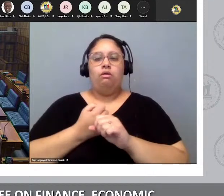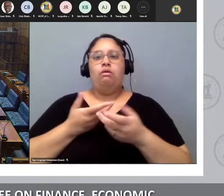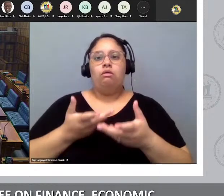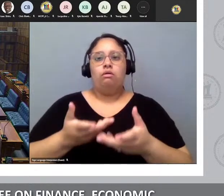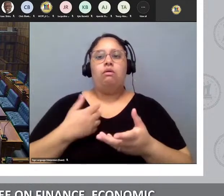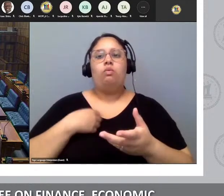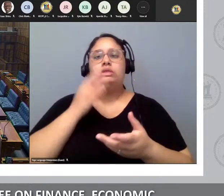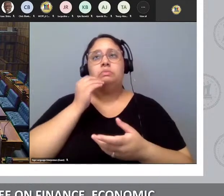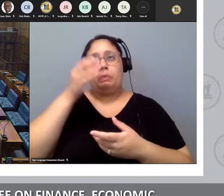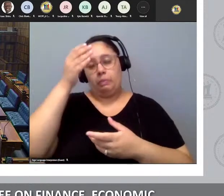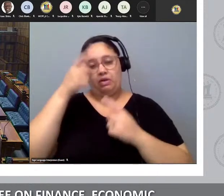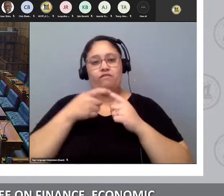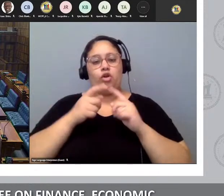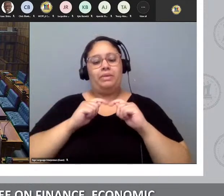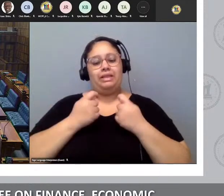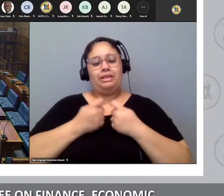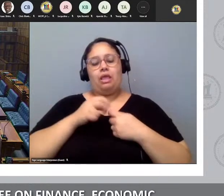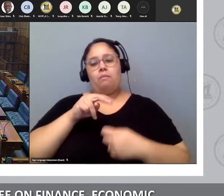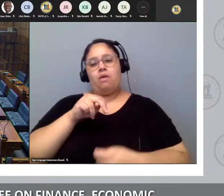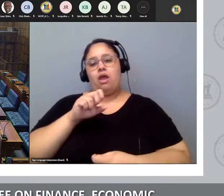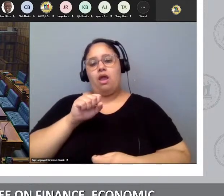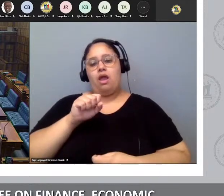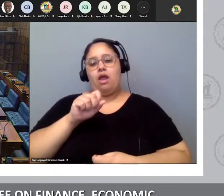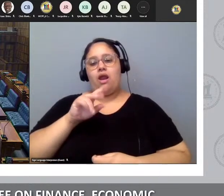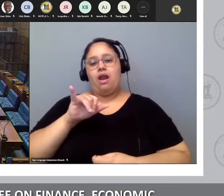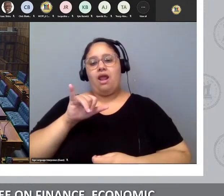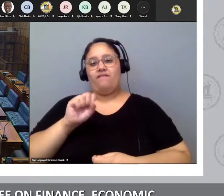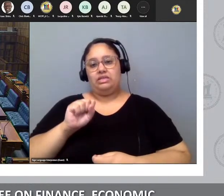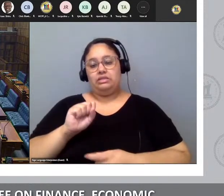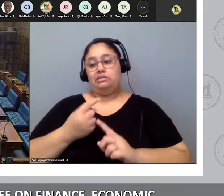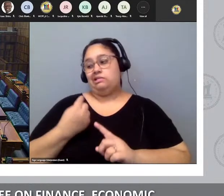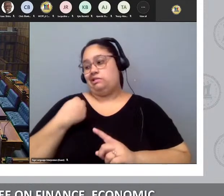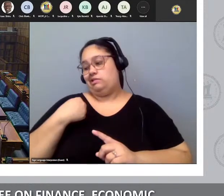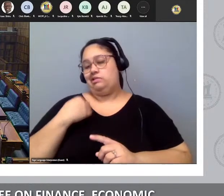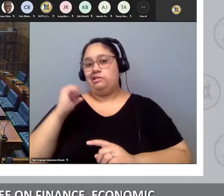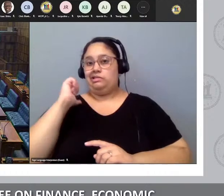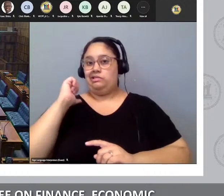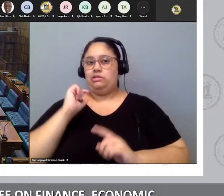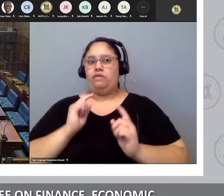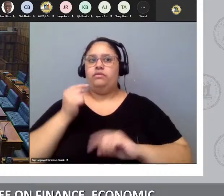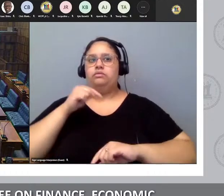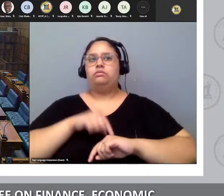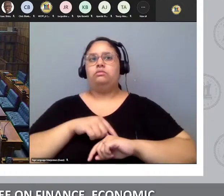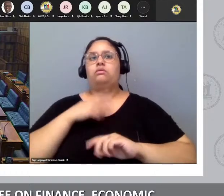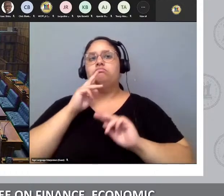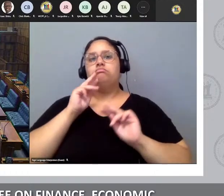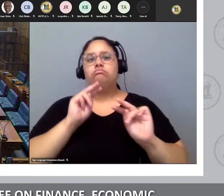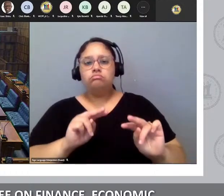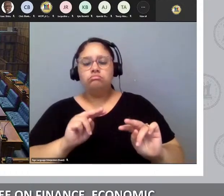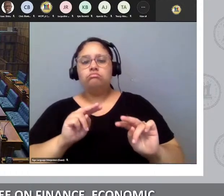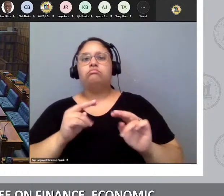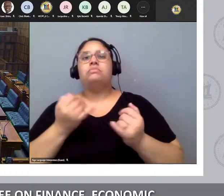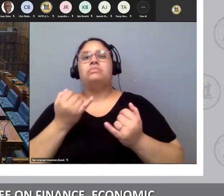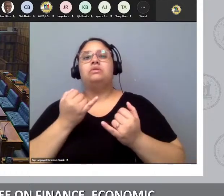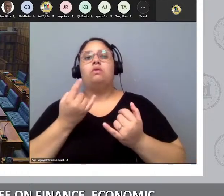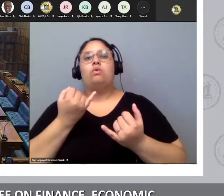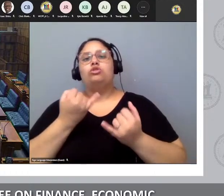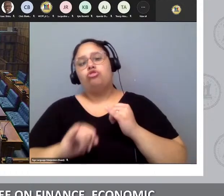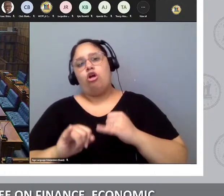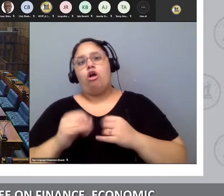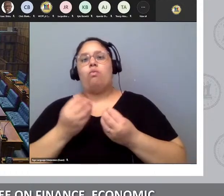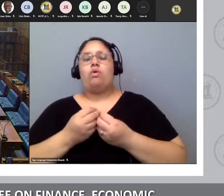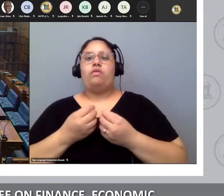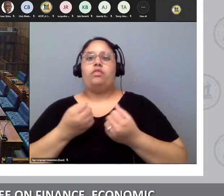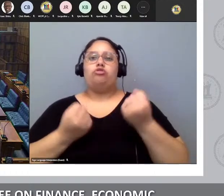team Navas um up to yesterday we had a first glance at what's going wrong with our truck